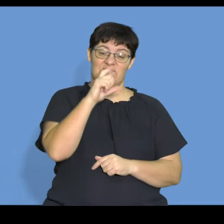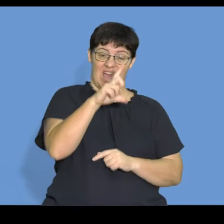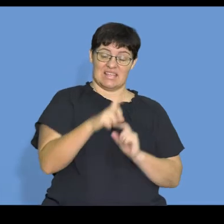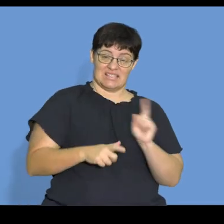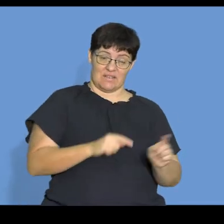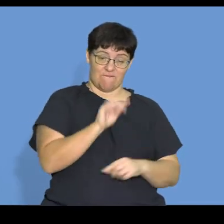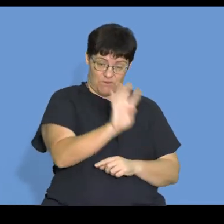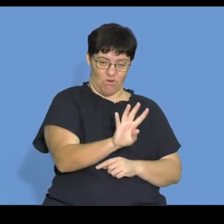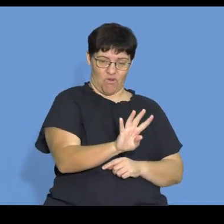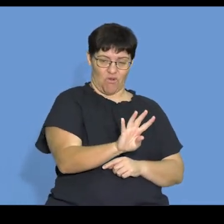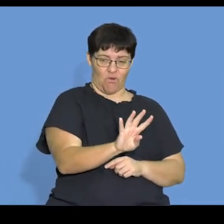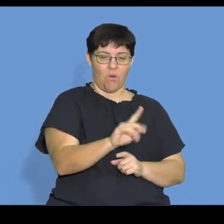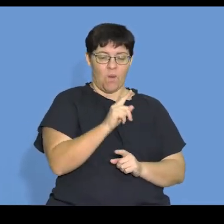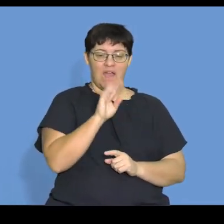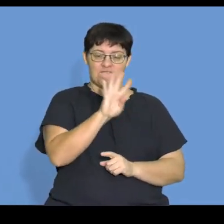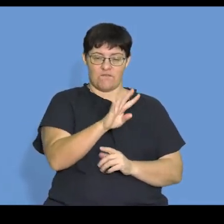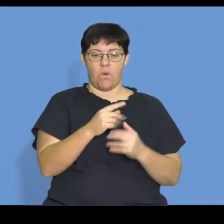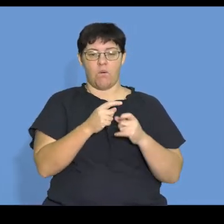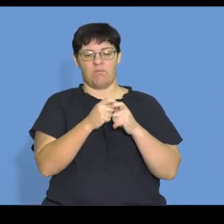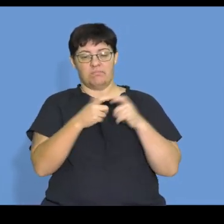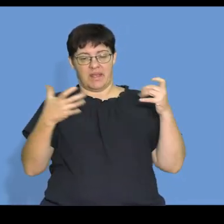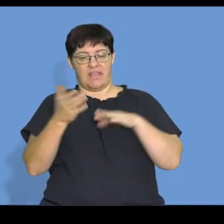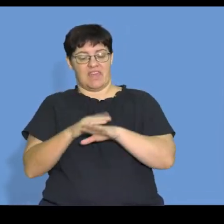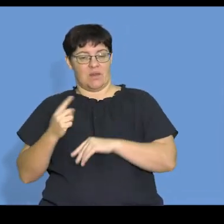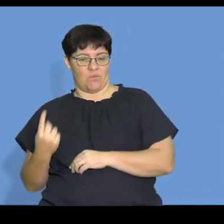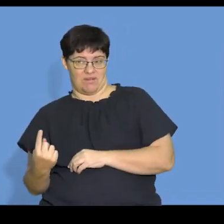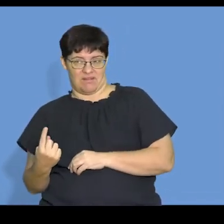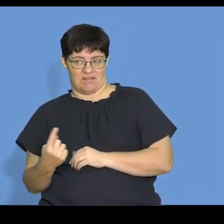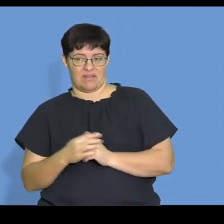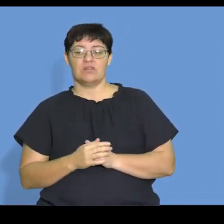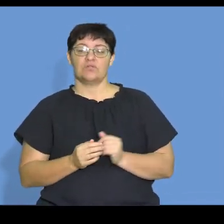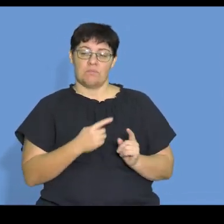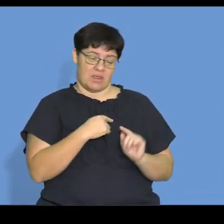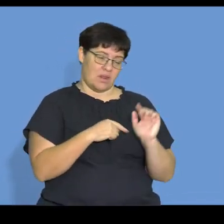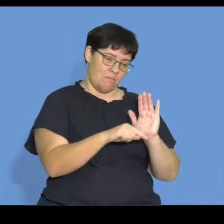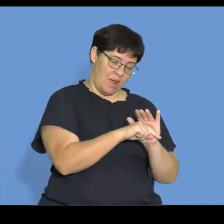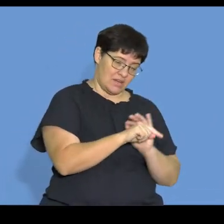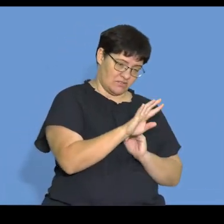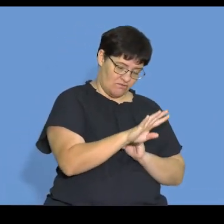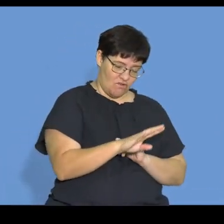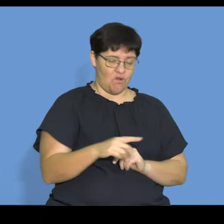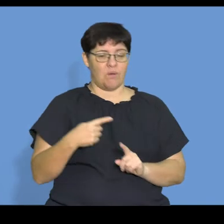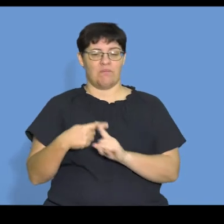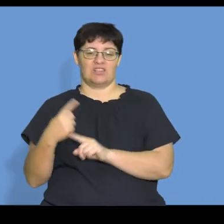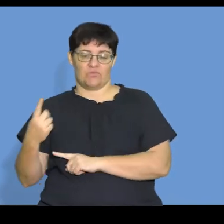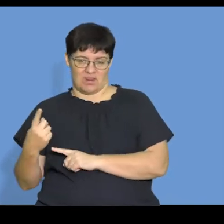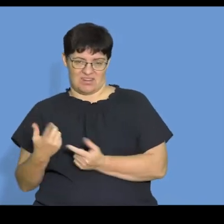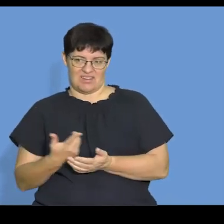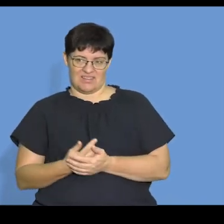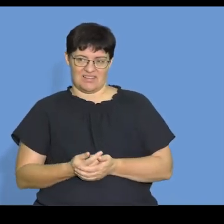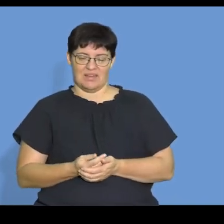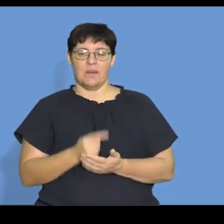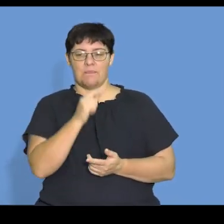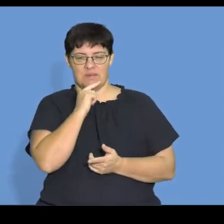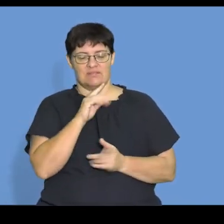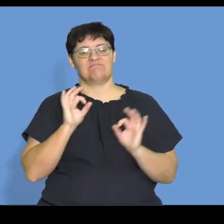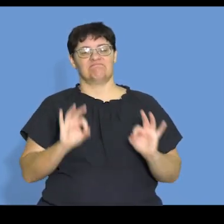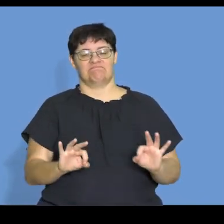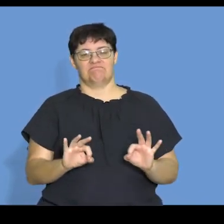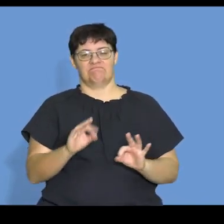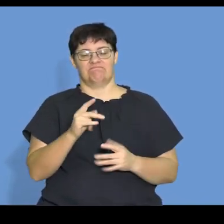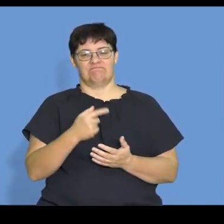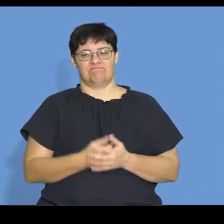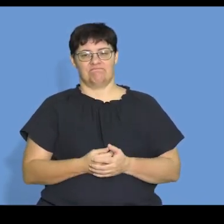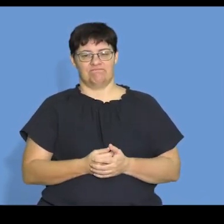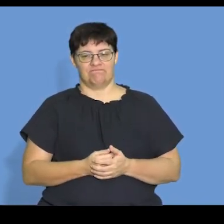factor because of the middle term. So that will be minus there, and that will be plus there. And that will be the factorized part